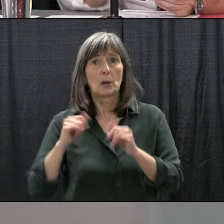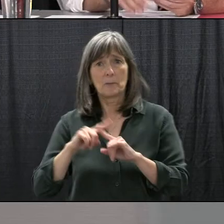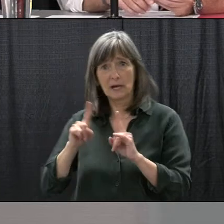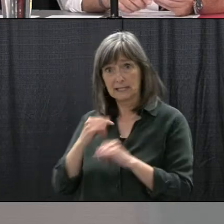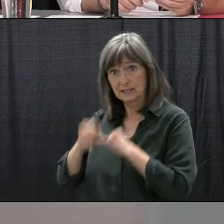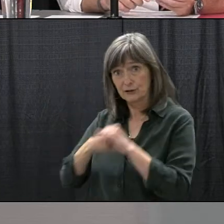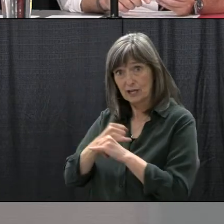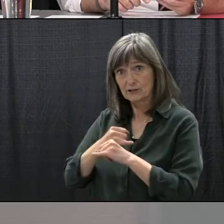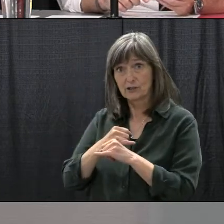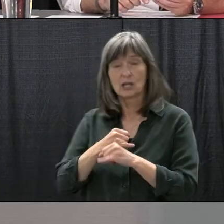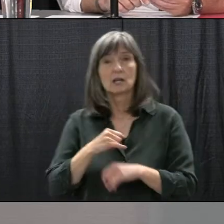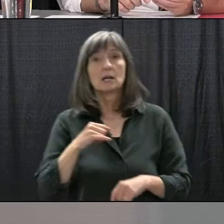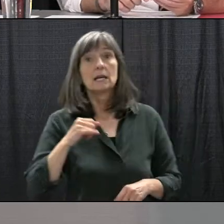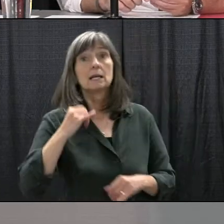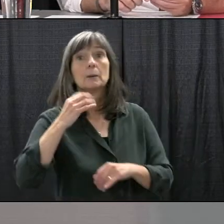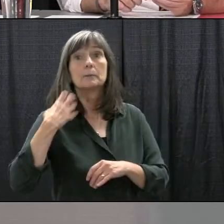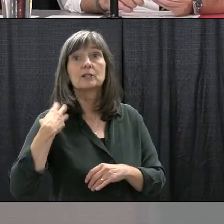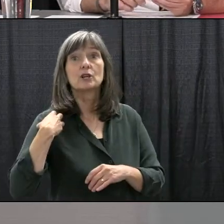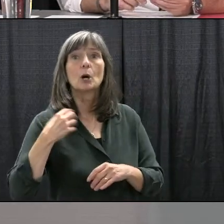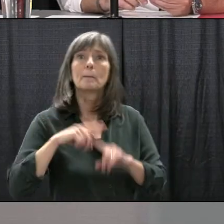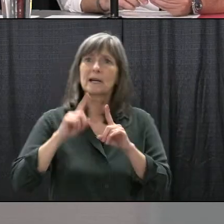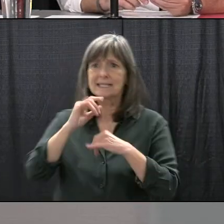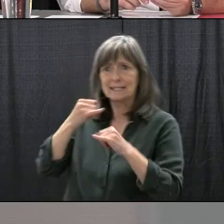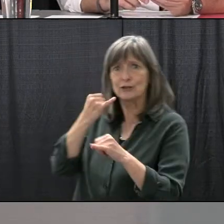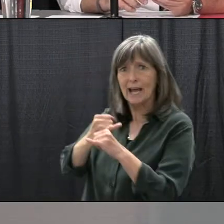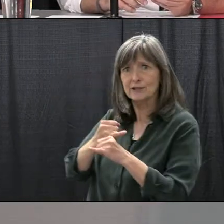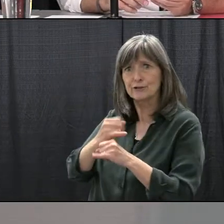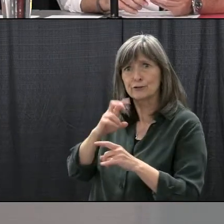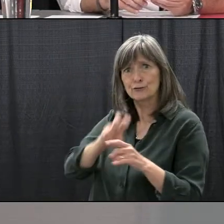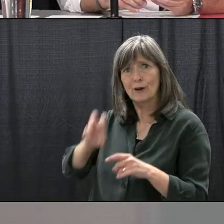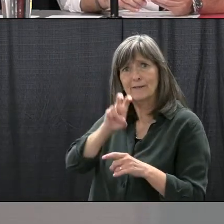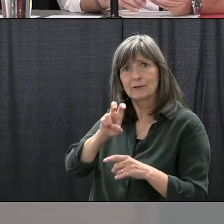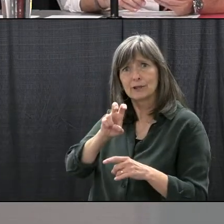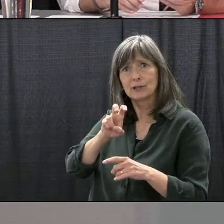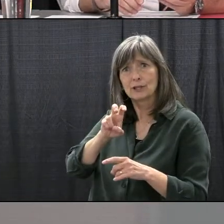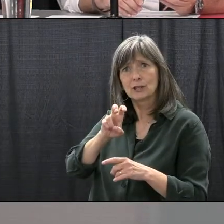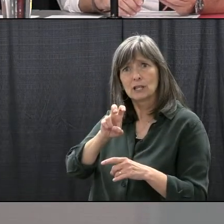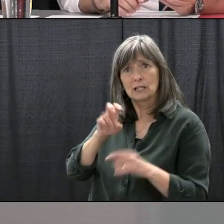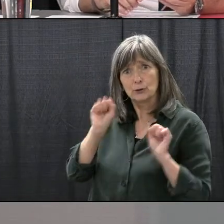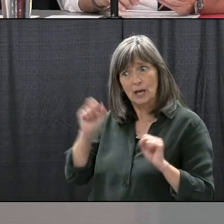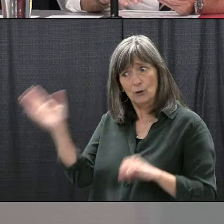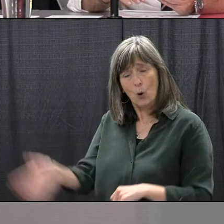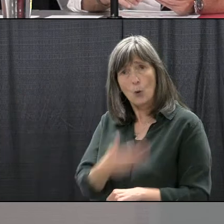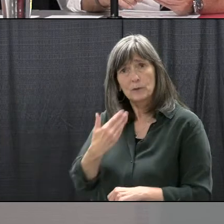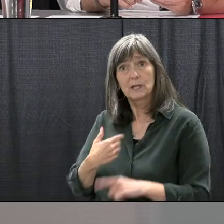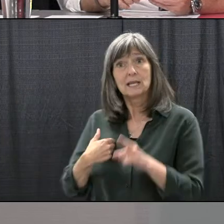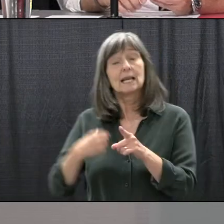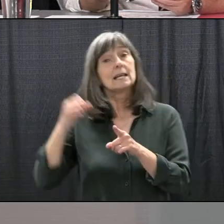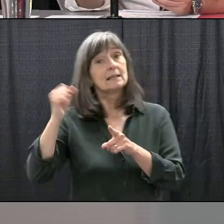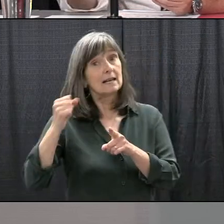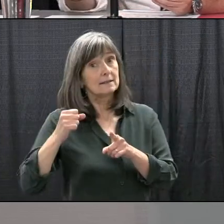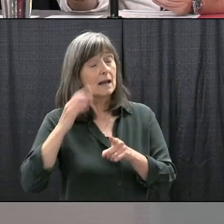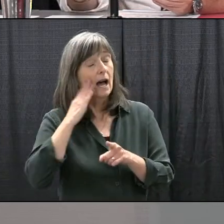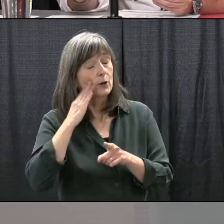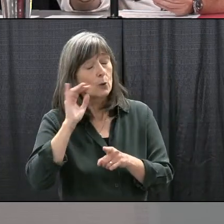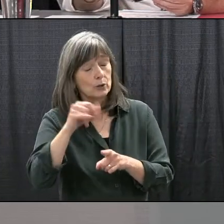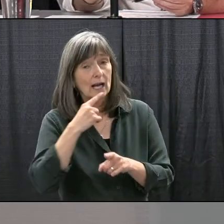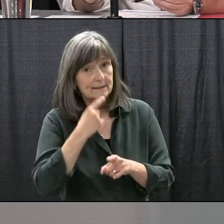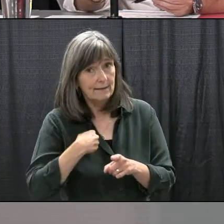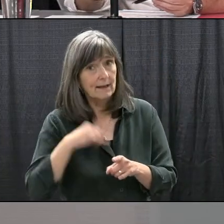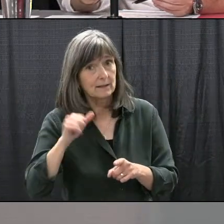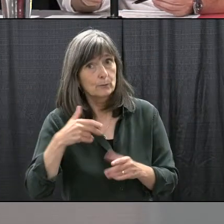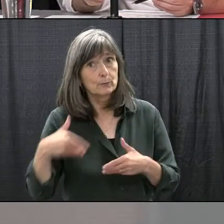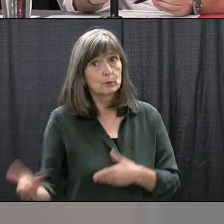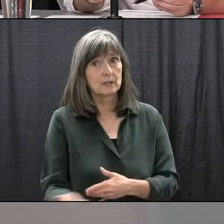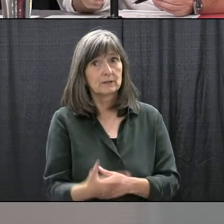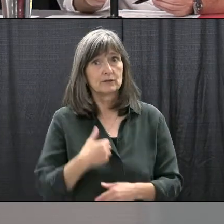With Minister Dominic LeBlanc from the yeah, but it's international travel. You say international travelers can now come here with you. Yeah, no, fair enough.